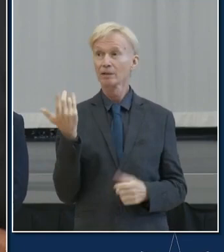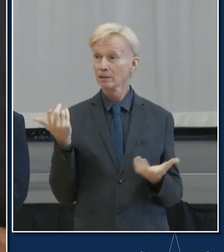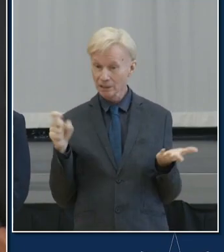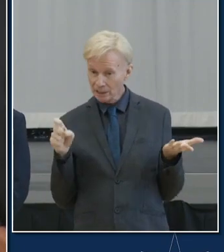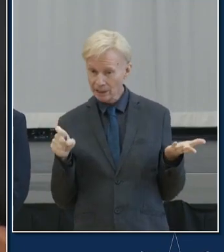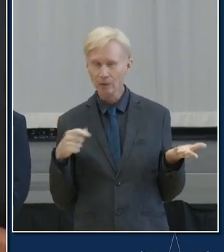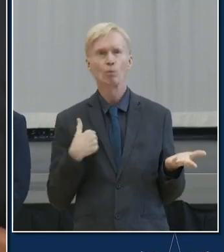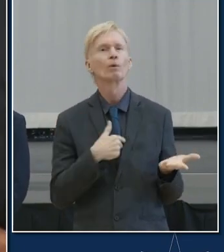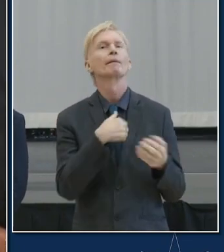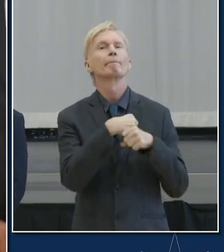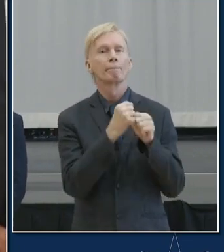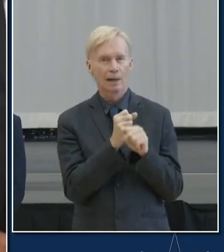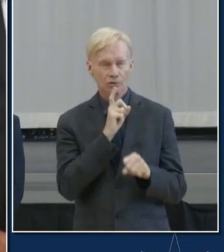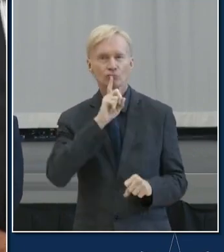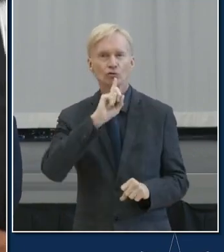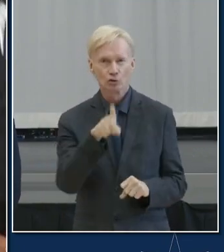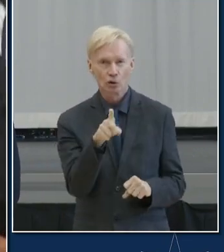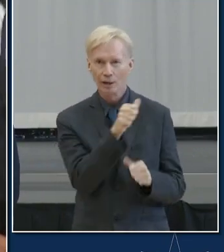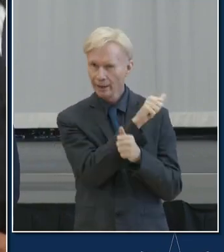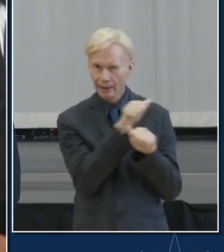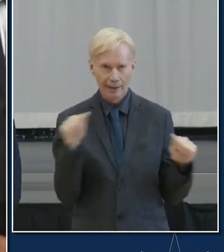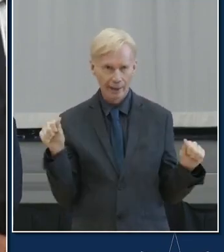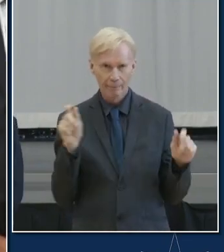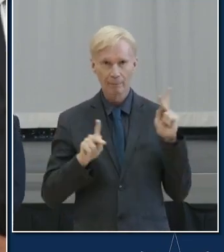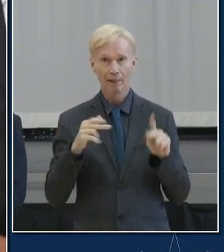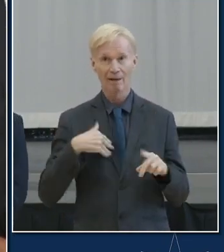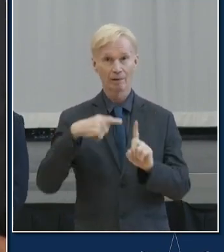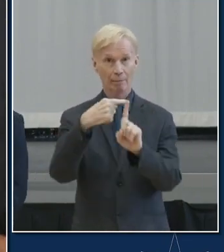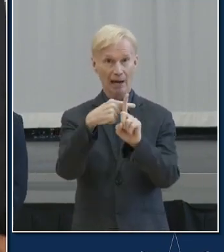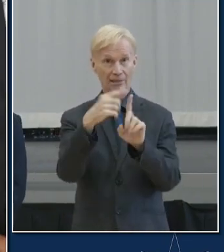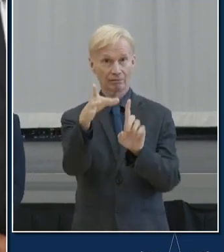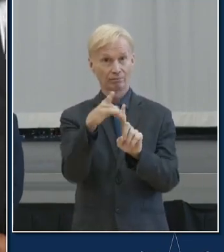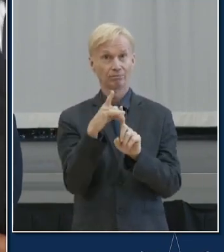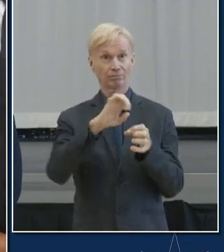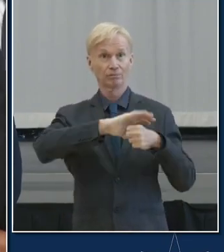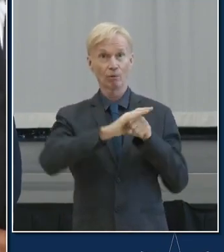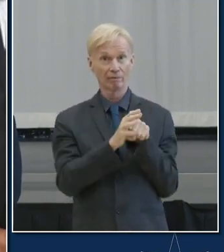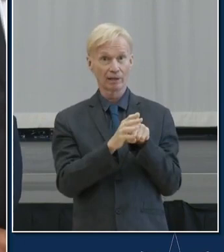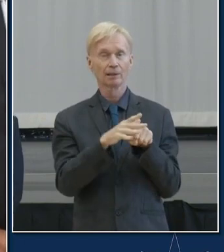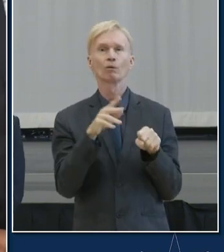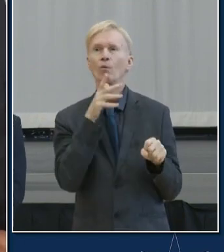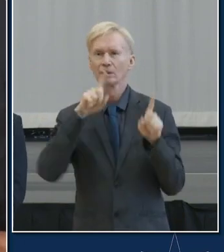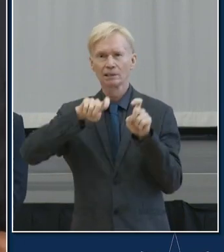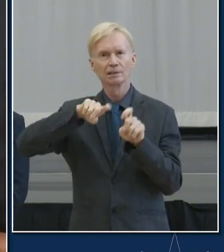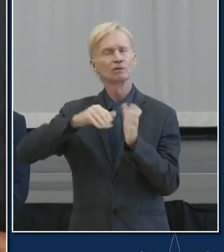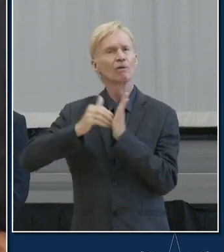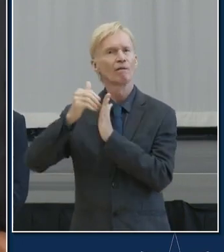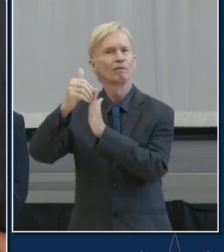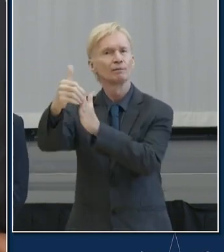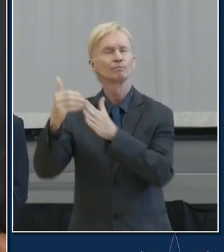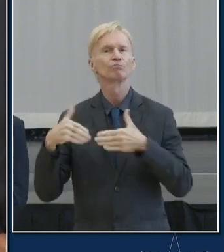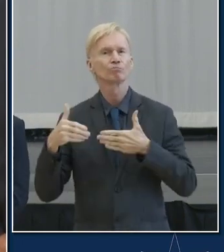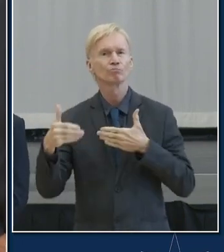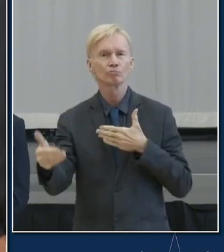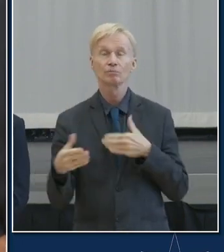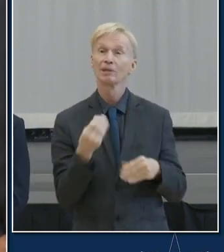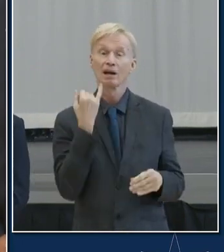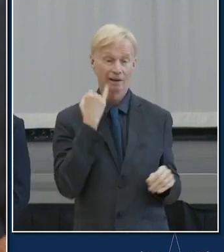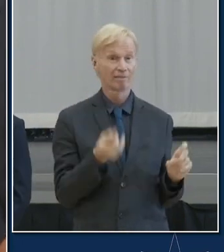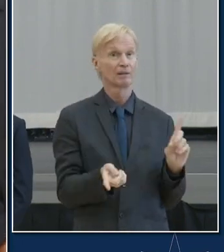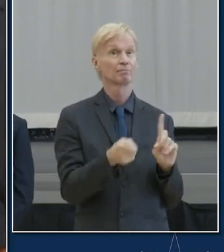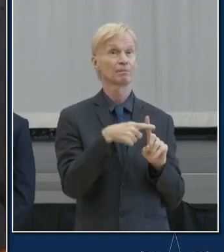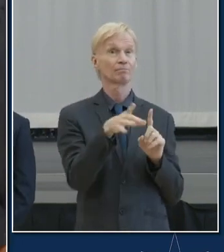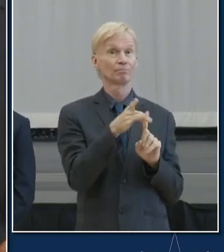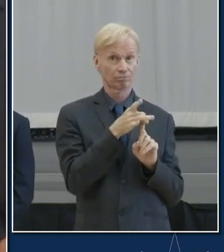sure that anyone who tests positive, we're going to be testing on a regular basis, but obviously anyone that tests positive, we're going to